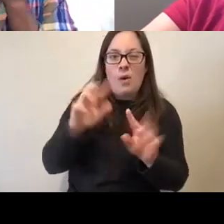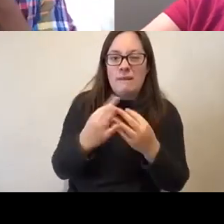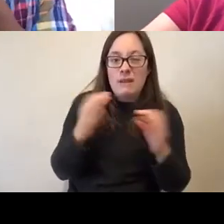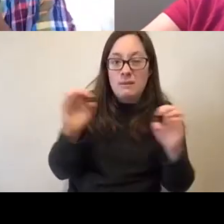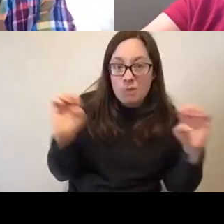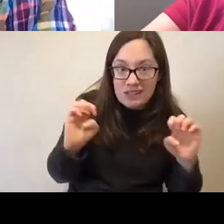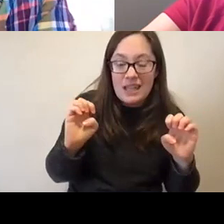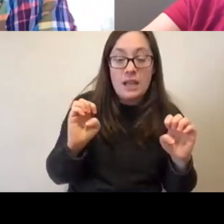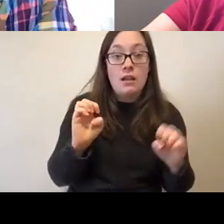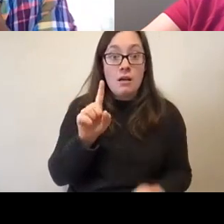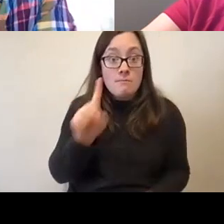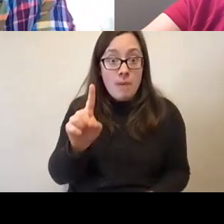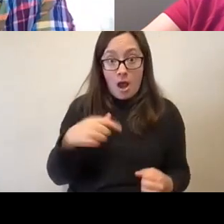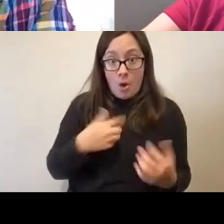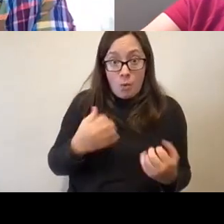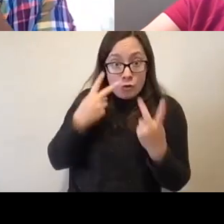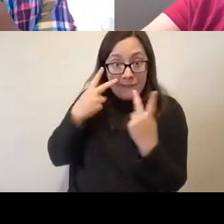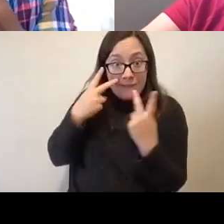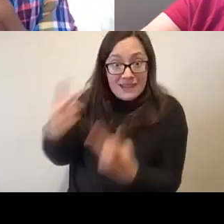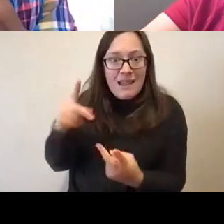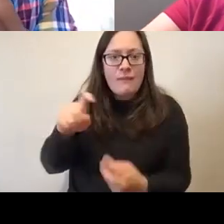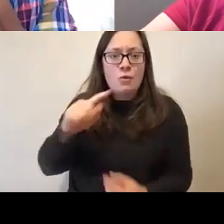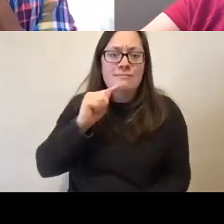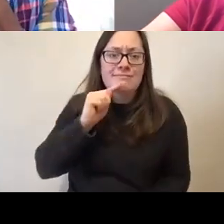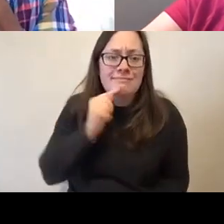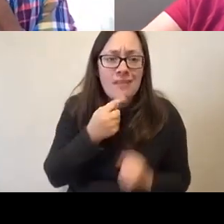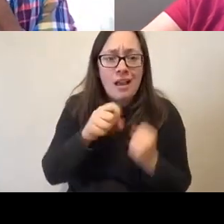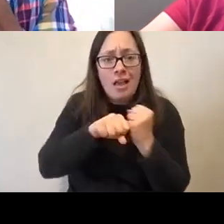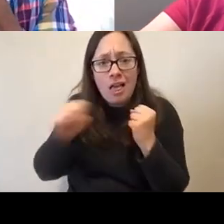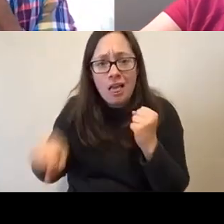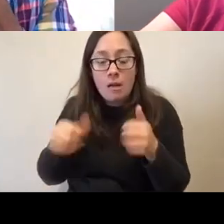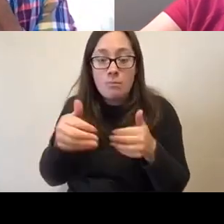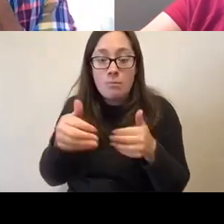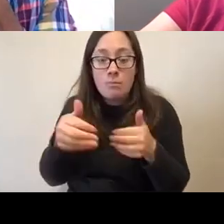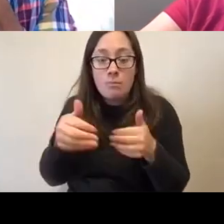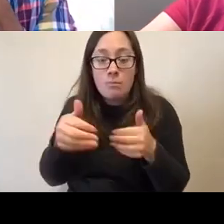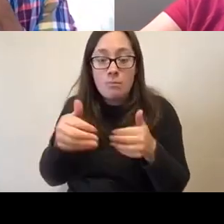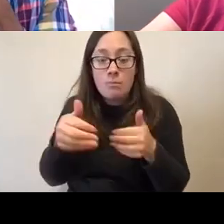so. So I've never been to visit my family since I left.